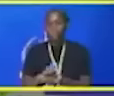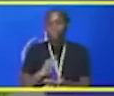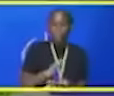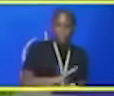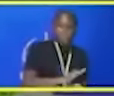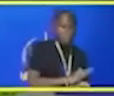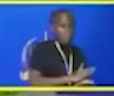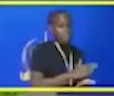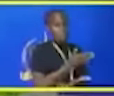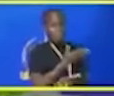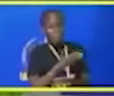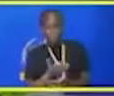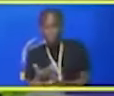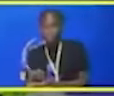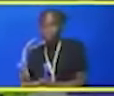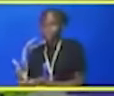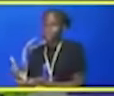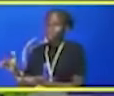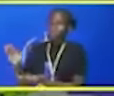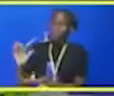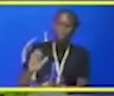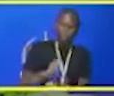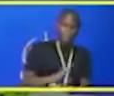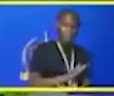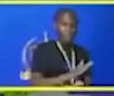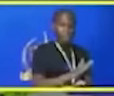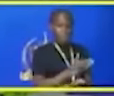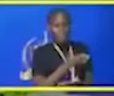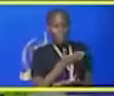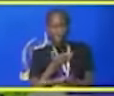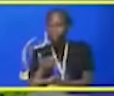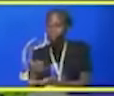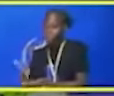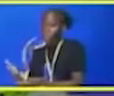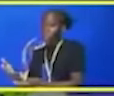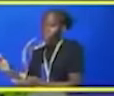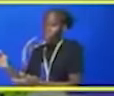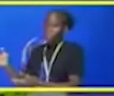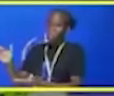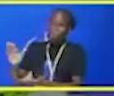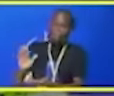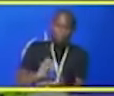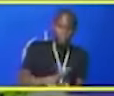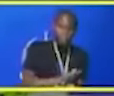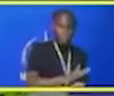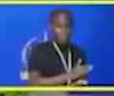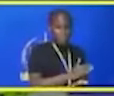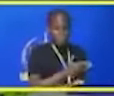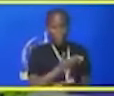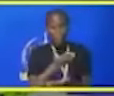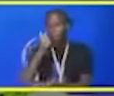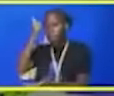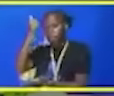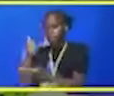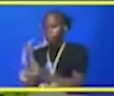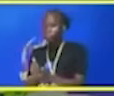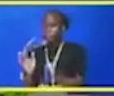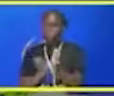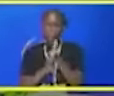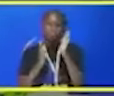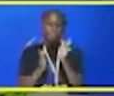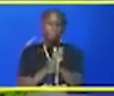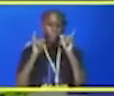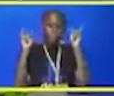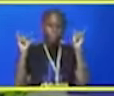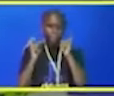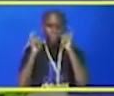Jesus Christ. See Jesus lifted up. Hallelujah.